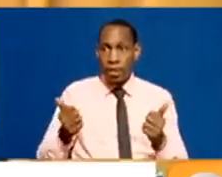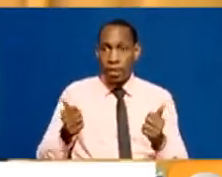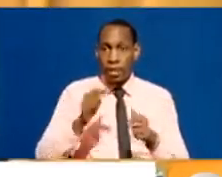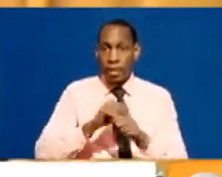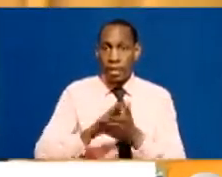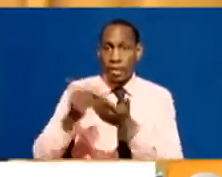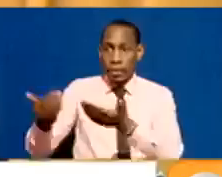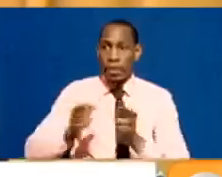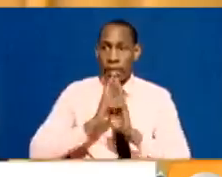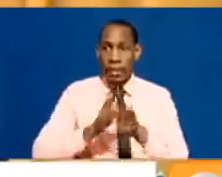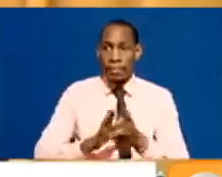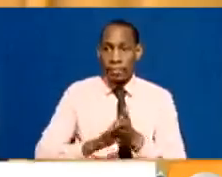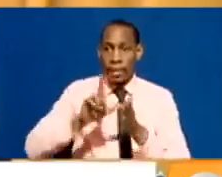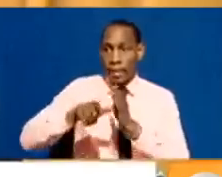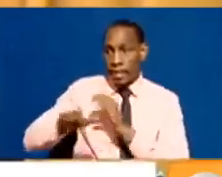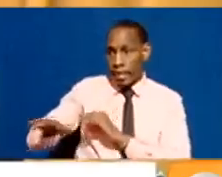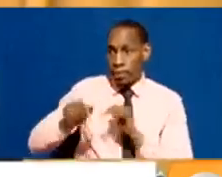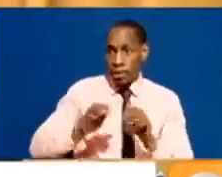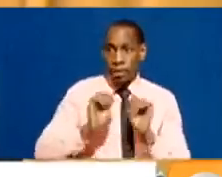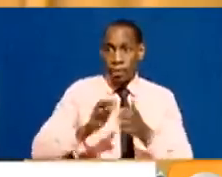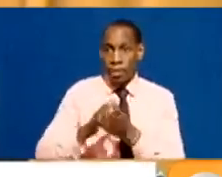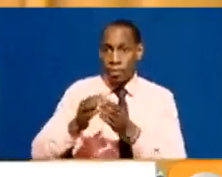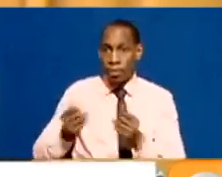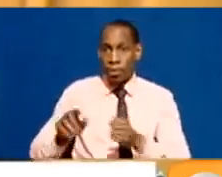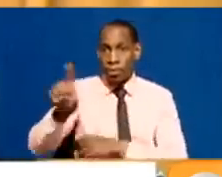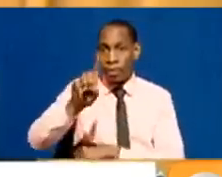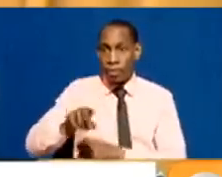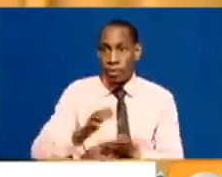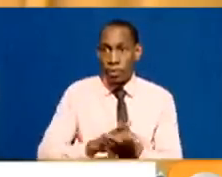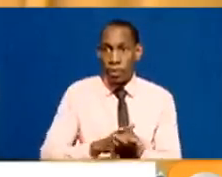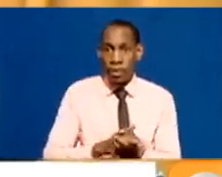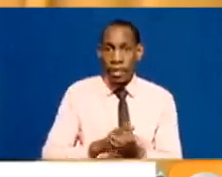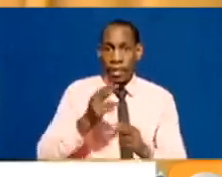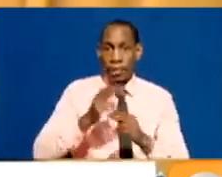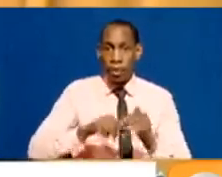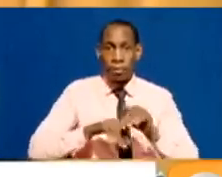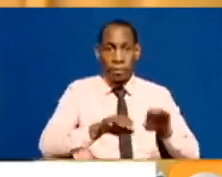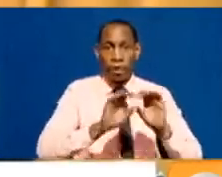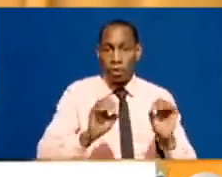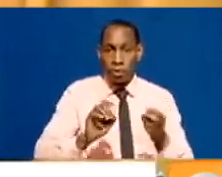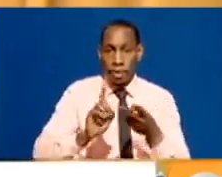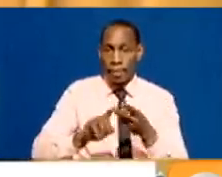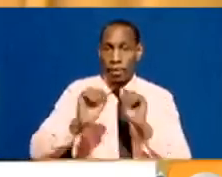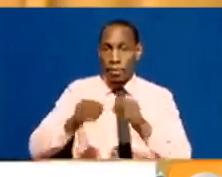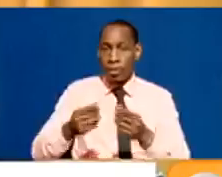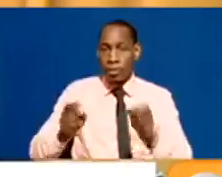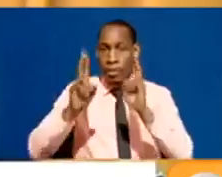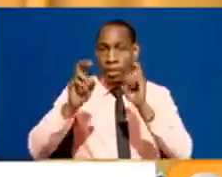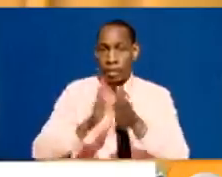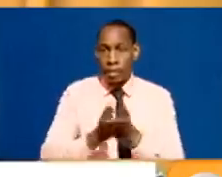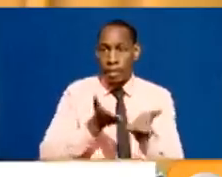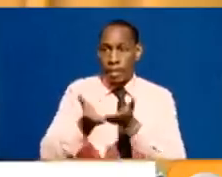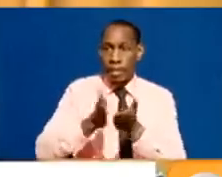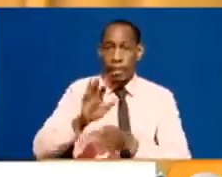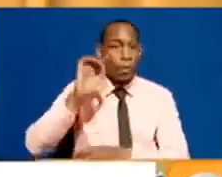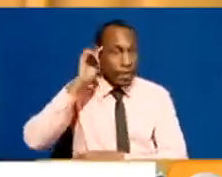this report later this morning. You can address the question of what you're calling non-compliance. You can address the question of what servers